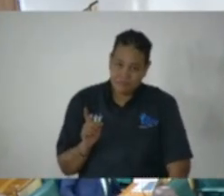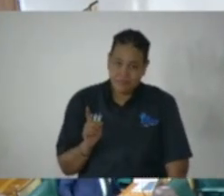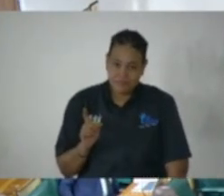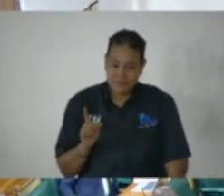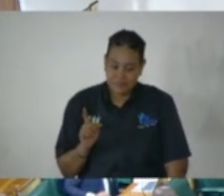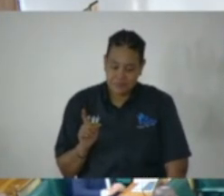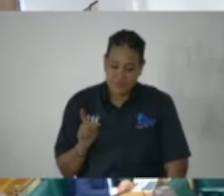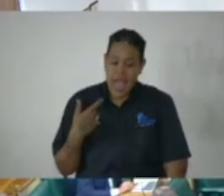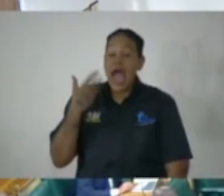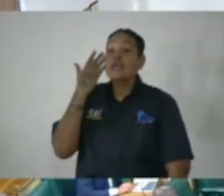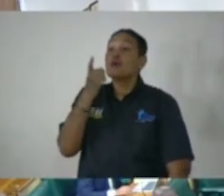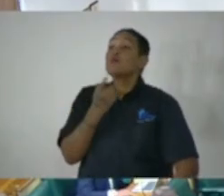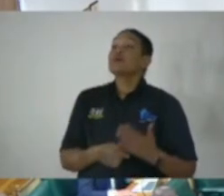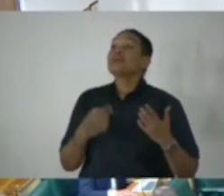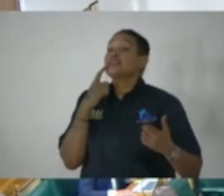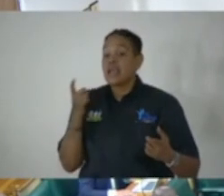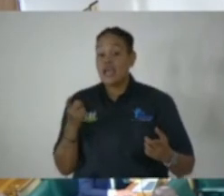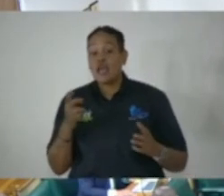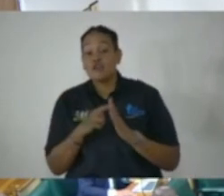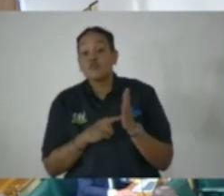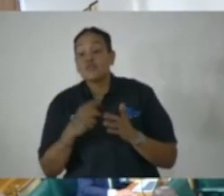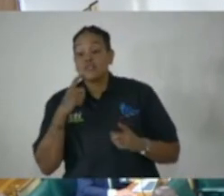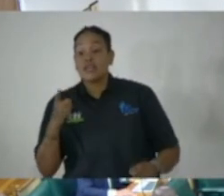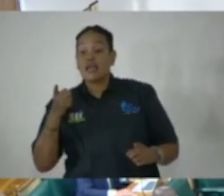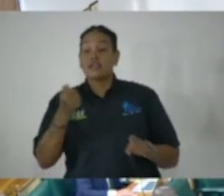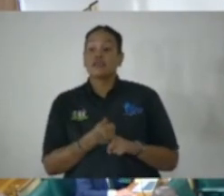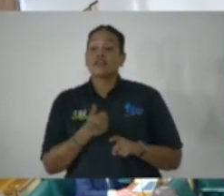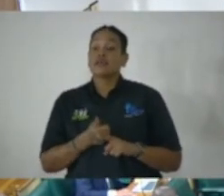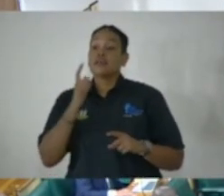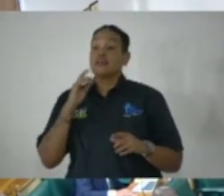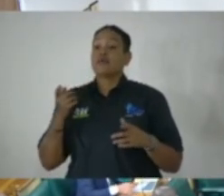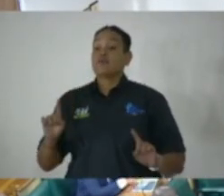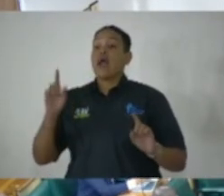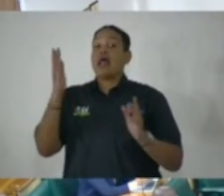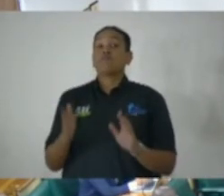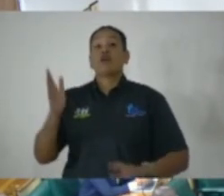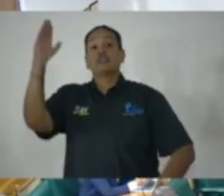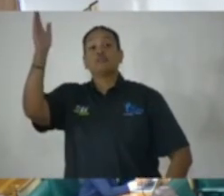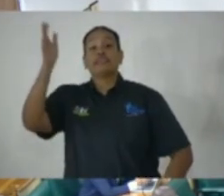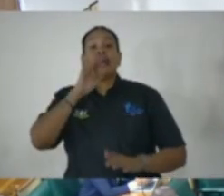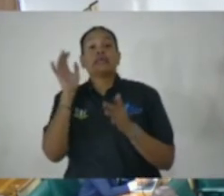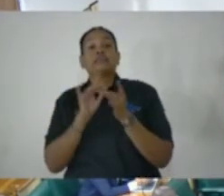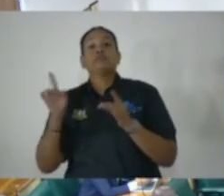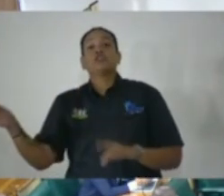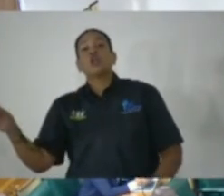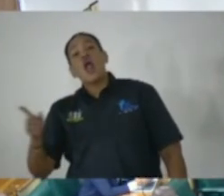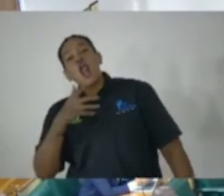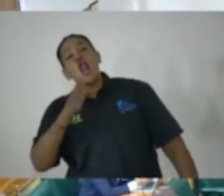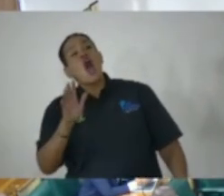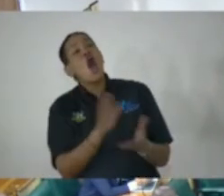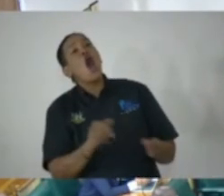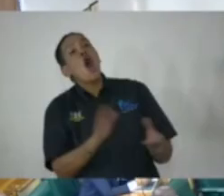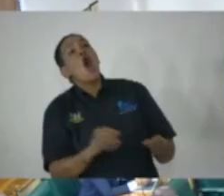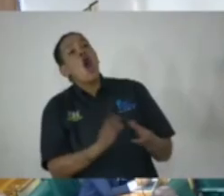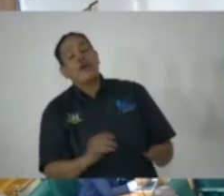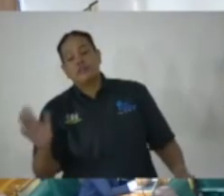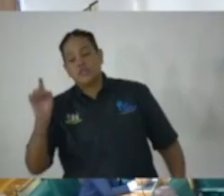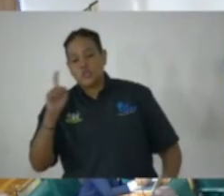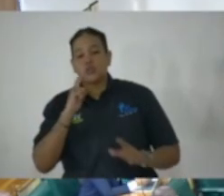And where is going? So the standing order says that whilst a person is presenting and speaking, that he should be heard in silence. All right.